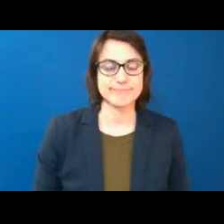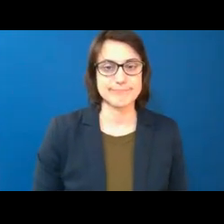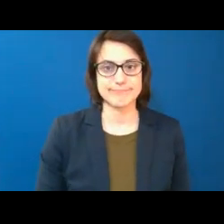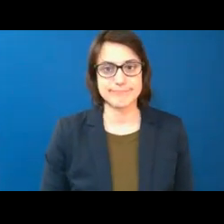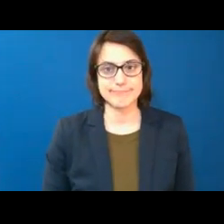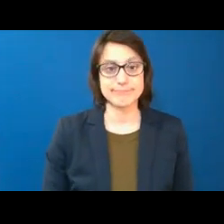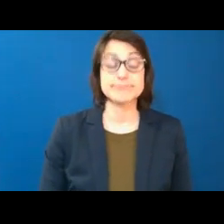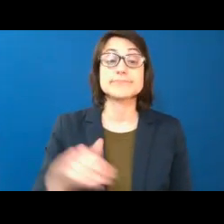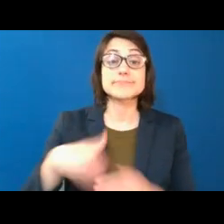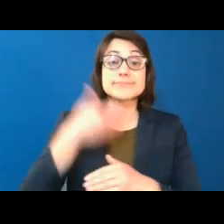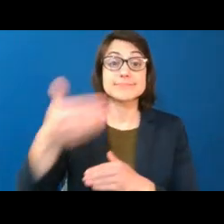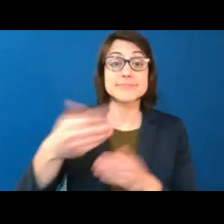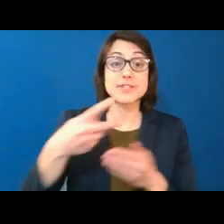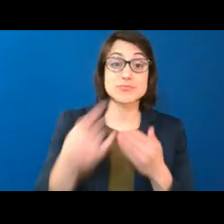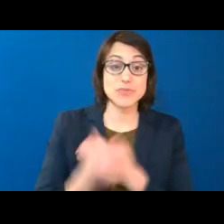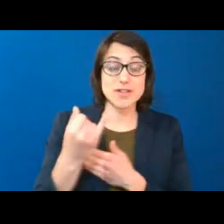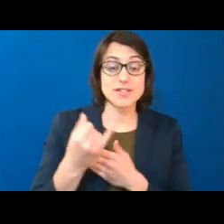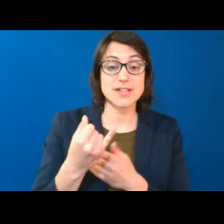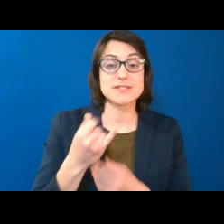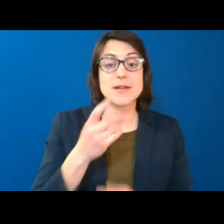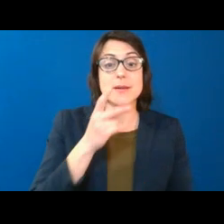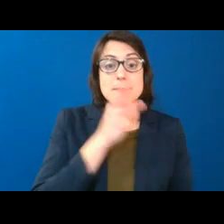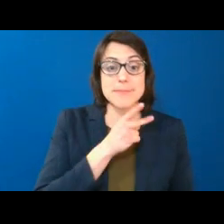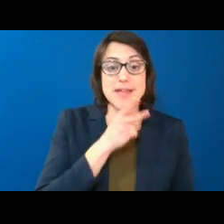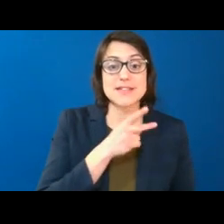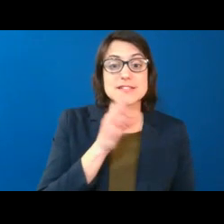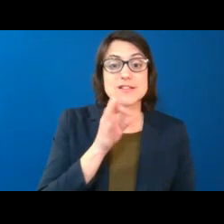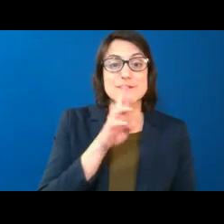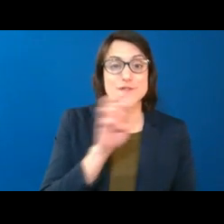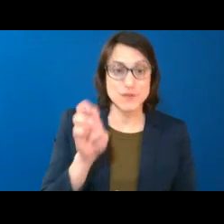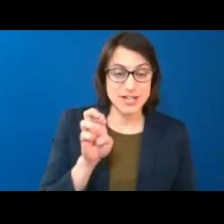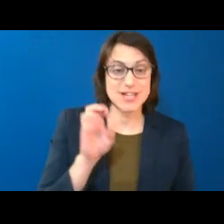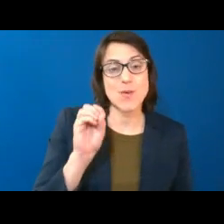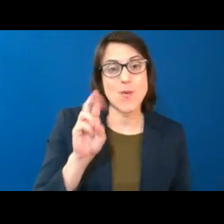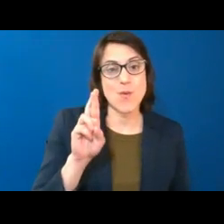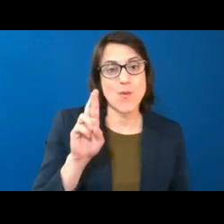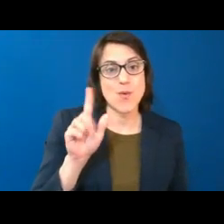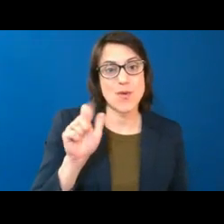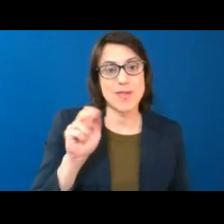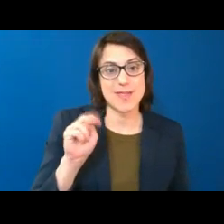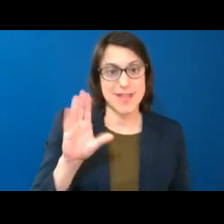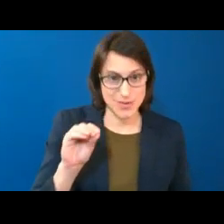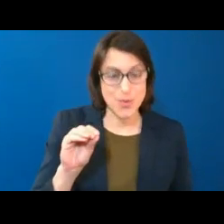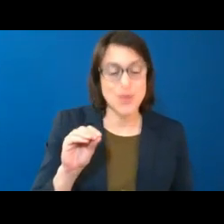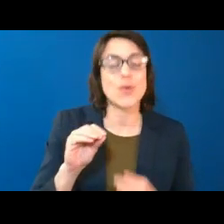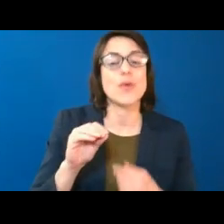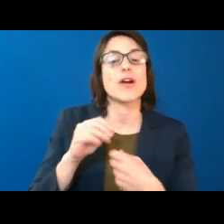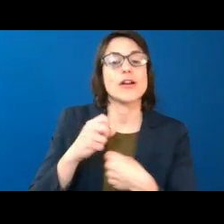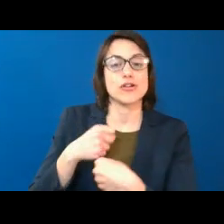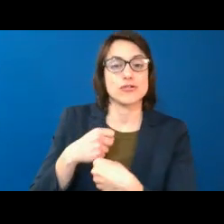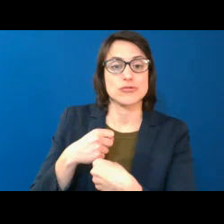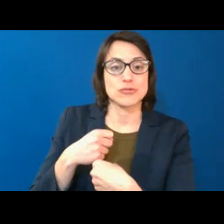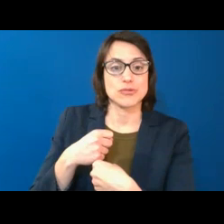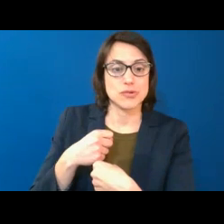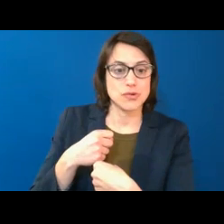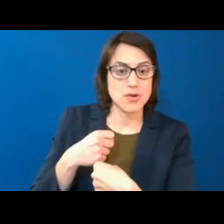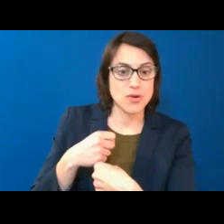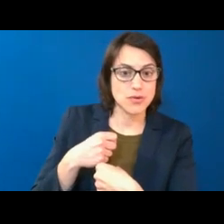So our next project is Plastic Free Orlando, Building a Community of Ocean Champions by Maggie Winchester-Weiler.